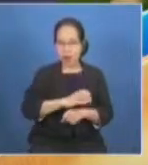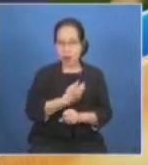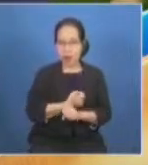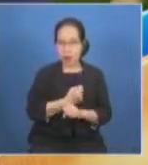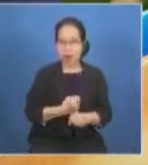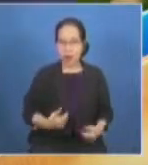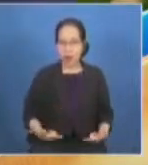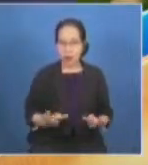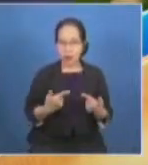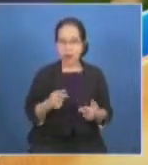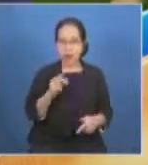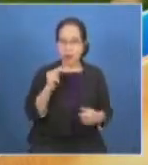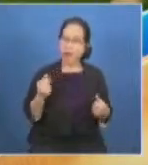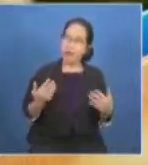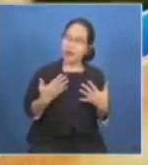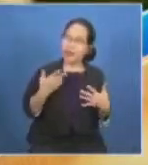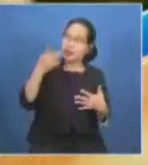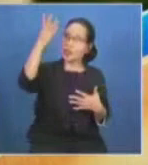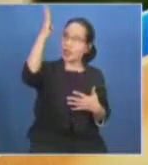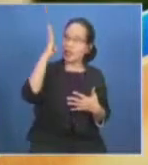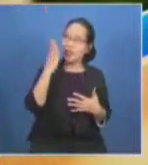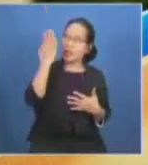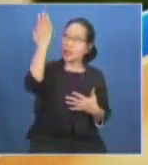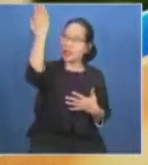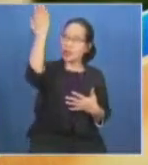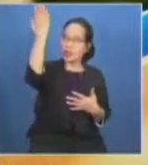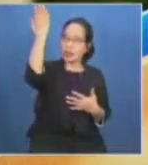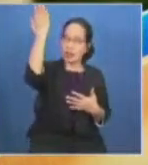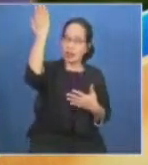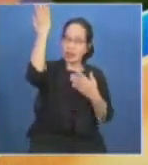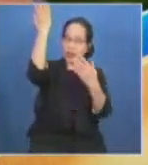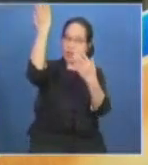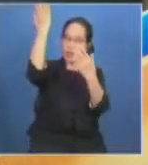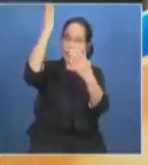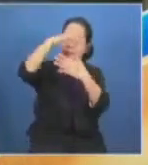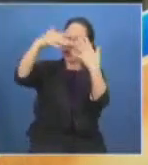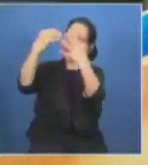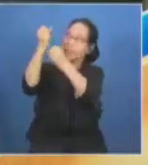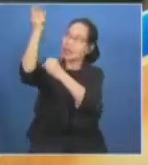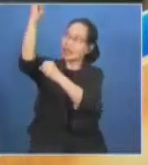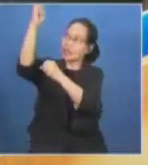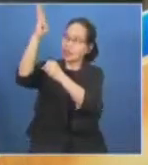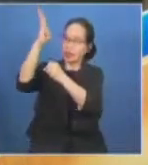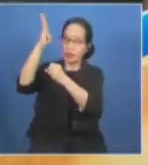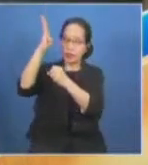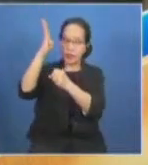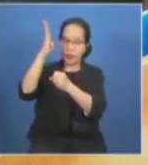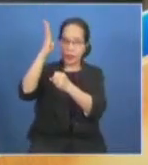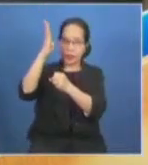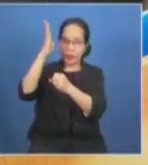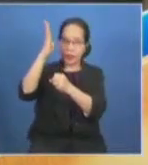so difficult. We need to fear Him because He is really the almighty.